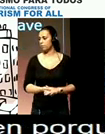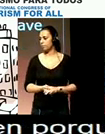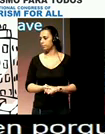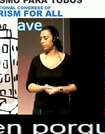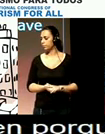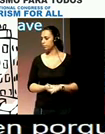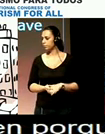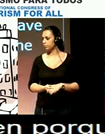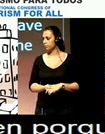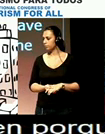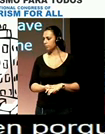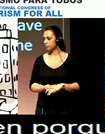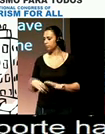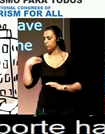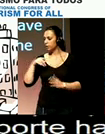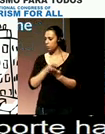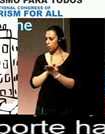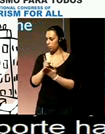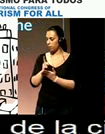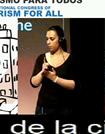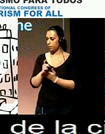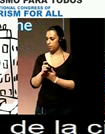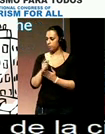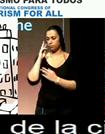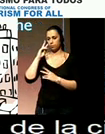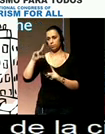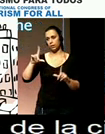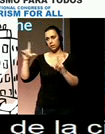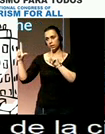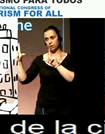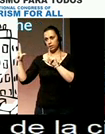This map shows the Athens metro and rail networks.